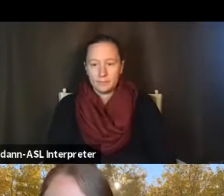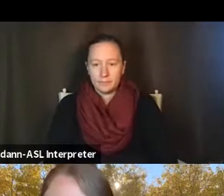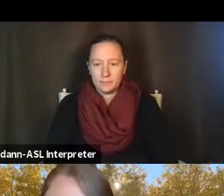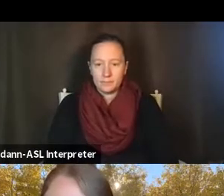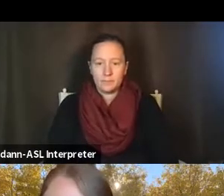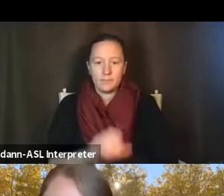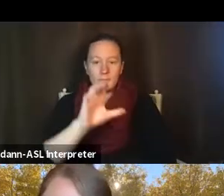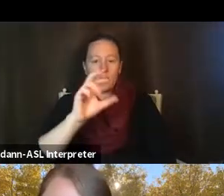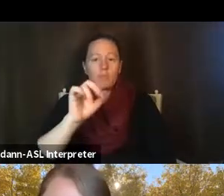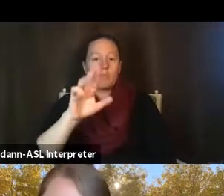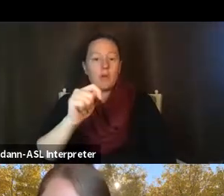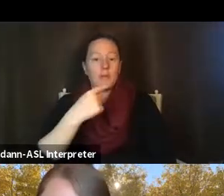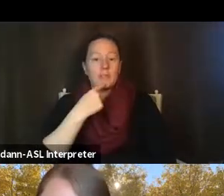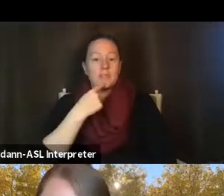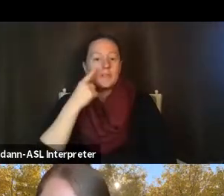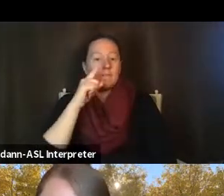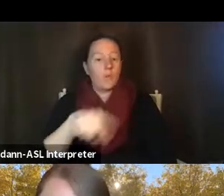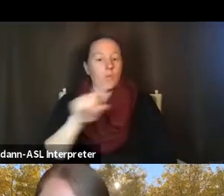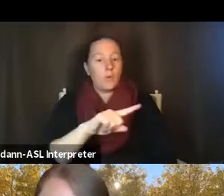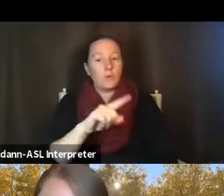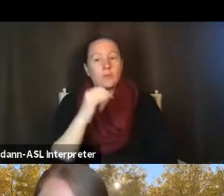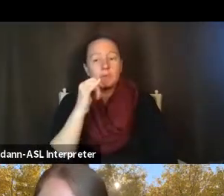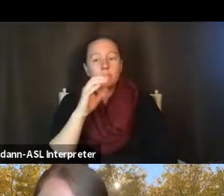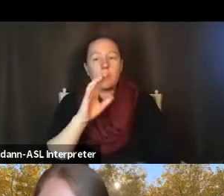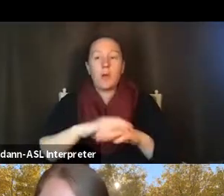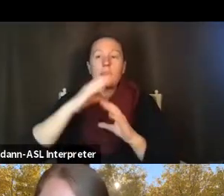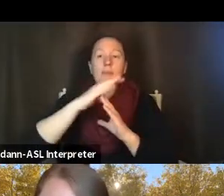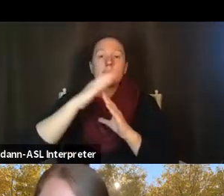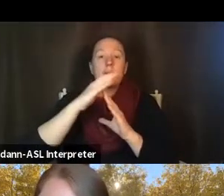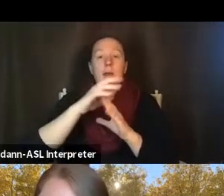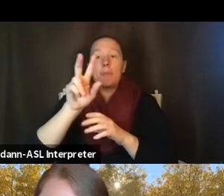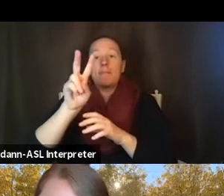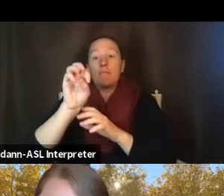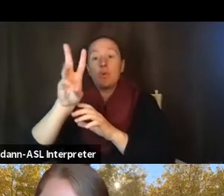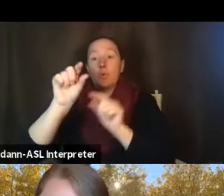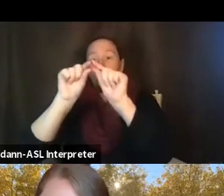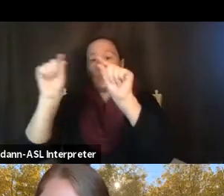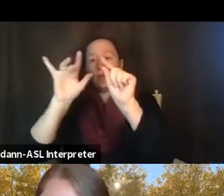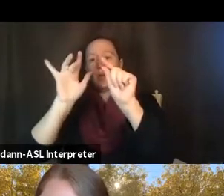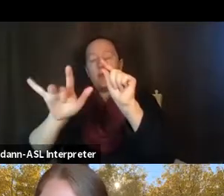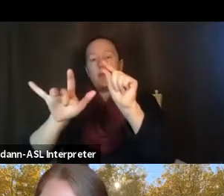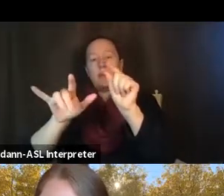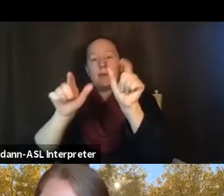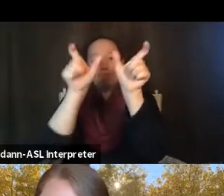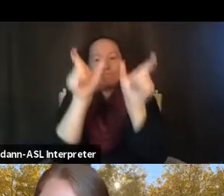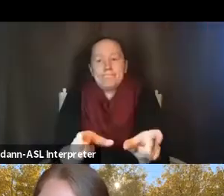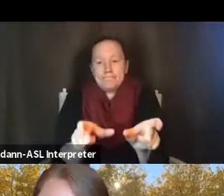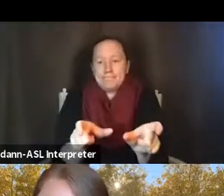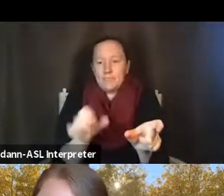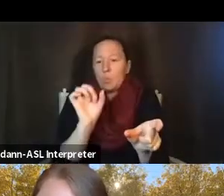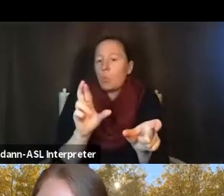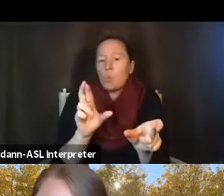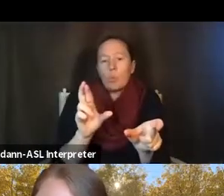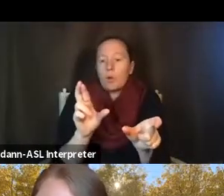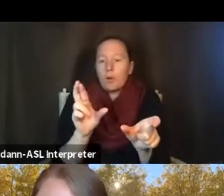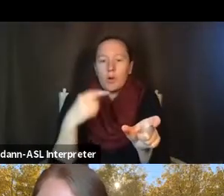Real quick for those in your view options, if you look on the top, there is view options. You can click side by side. That might help. But I also want to make sure